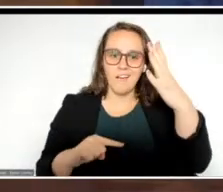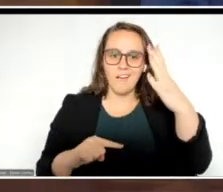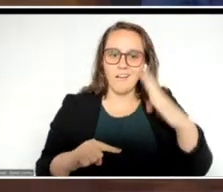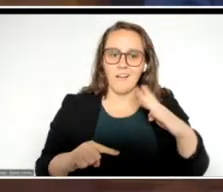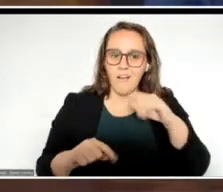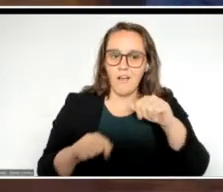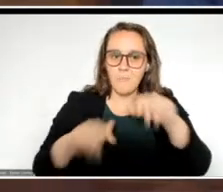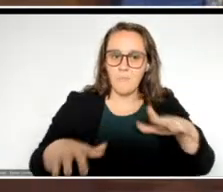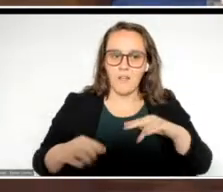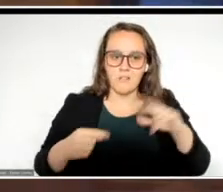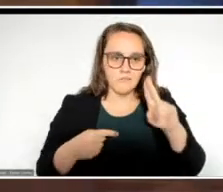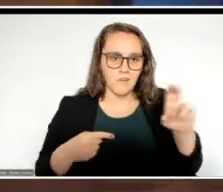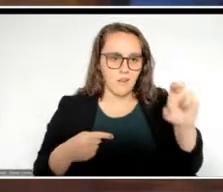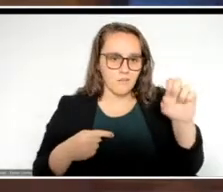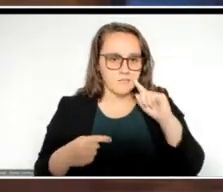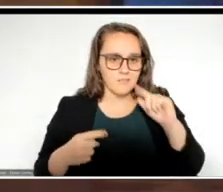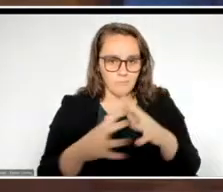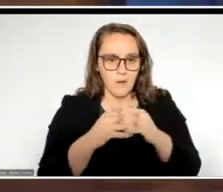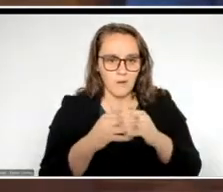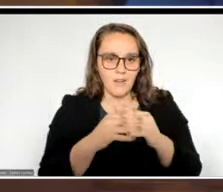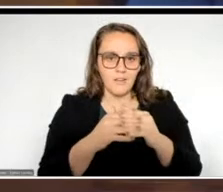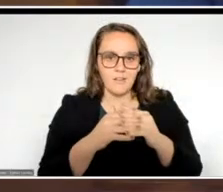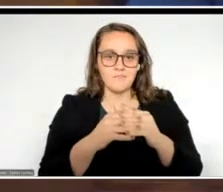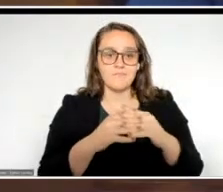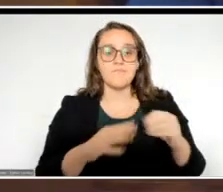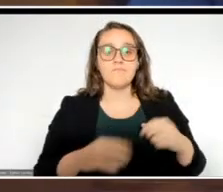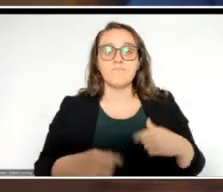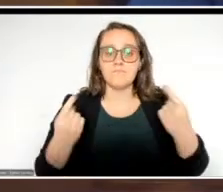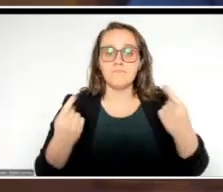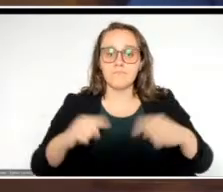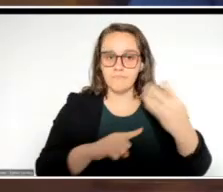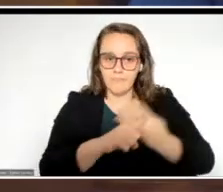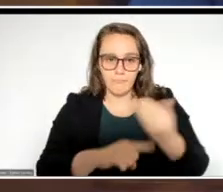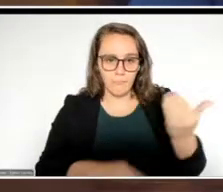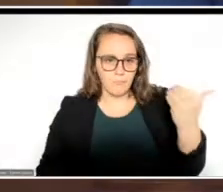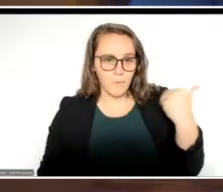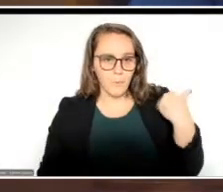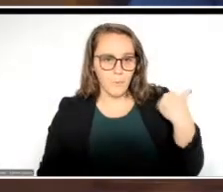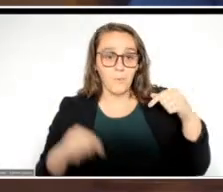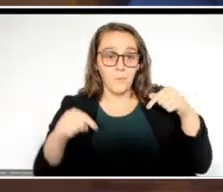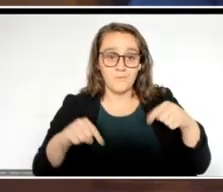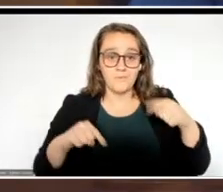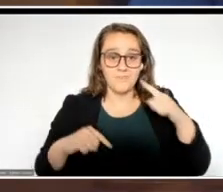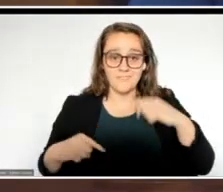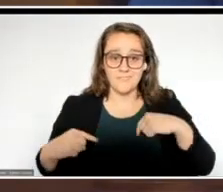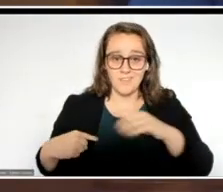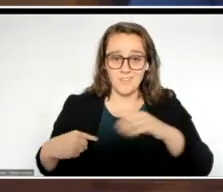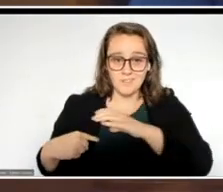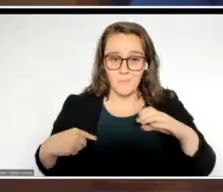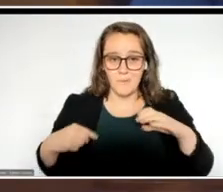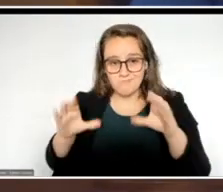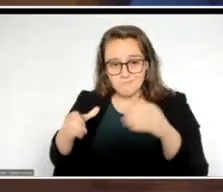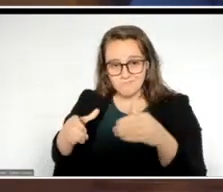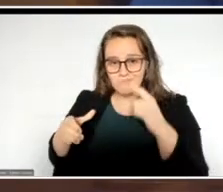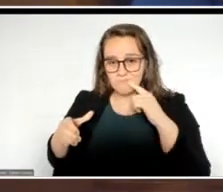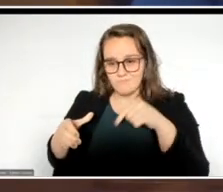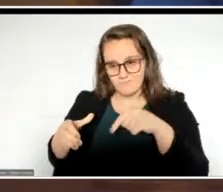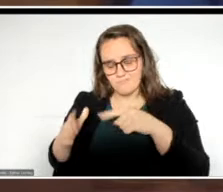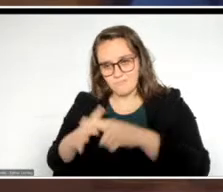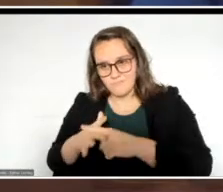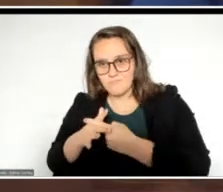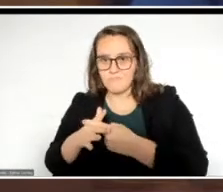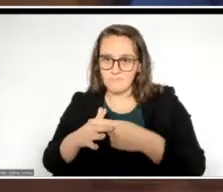of America. 4 months ago, this committee started to present our findings to you, the American